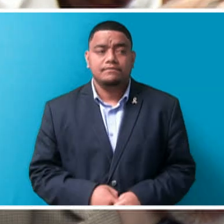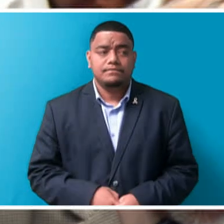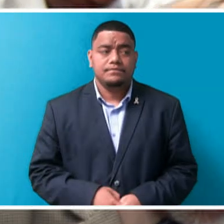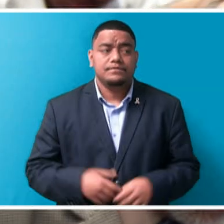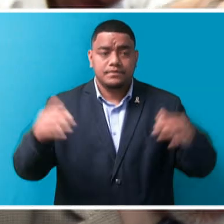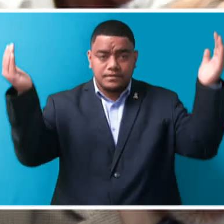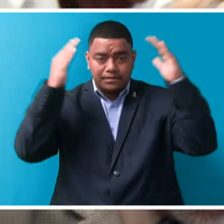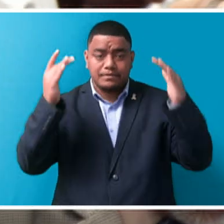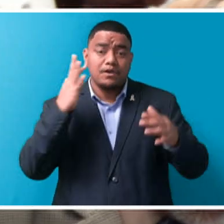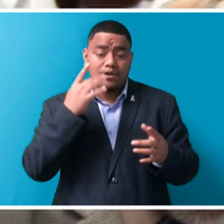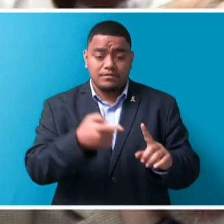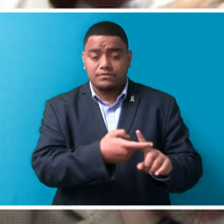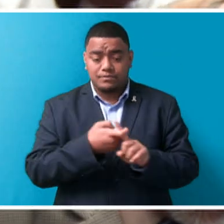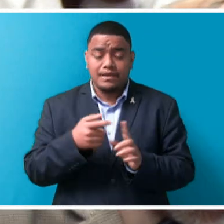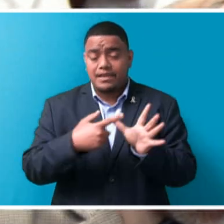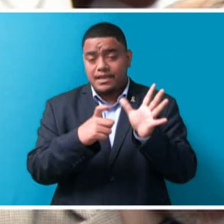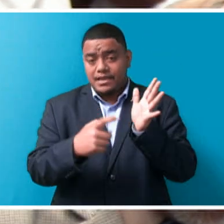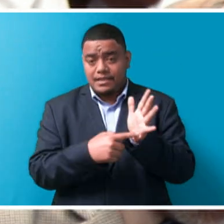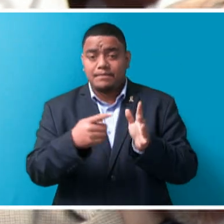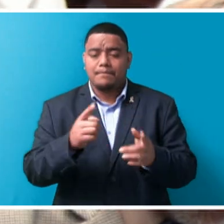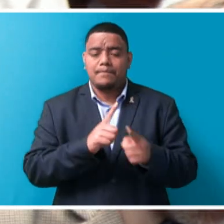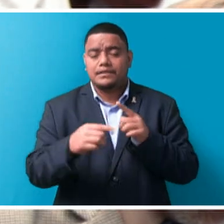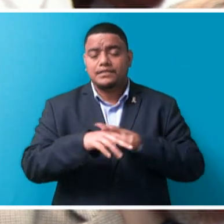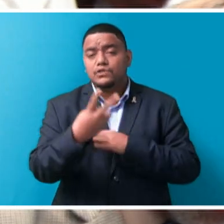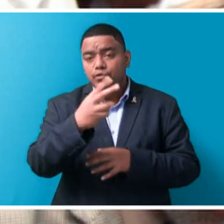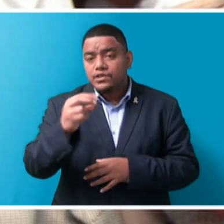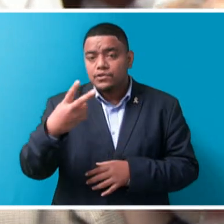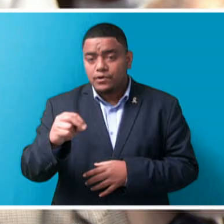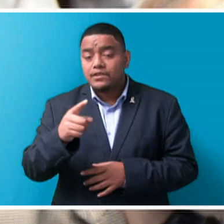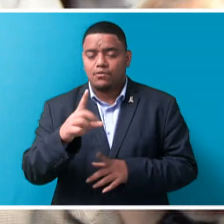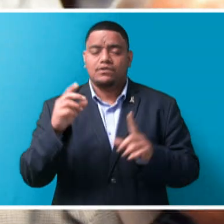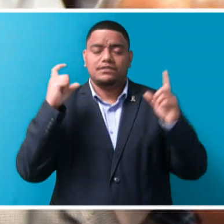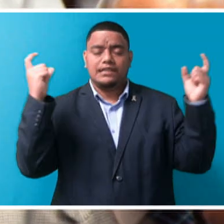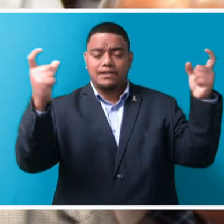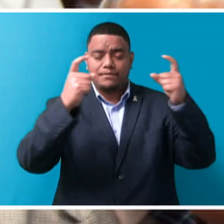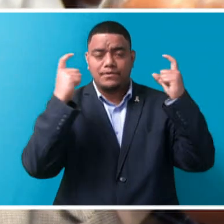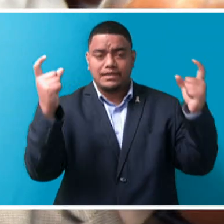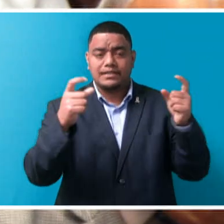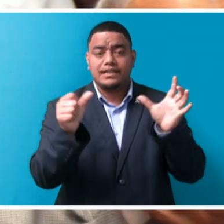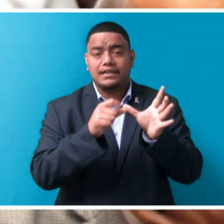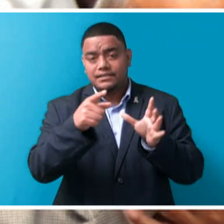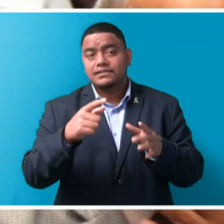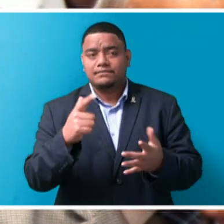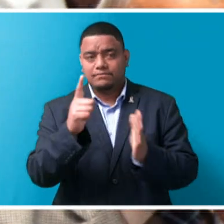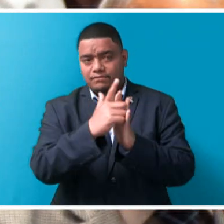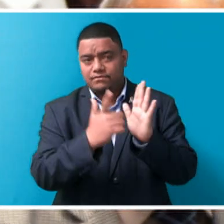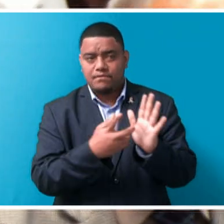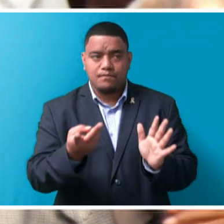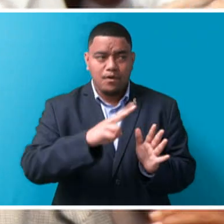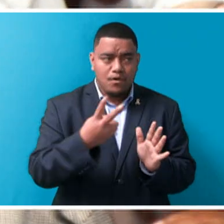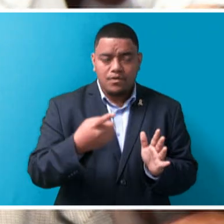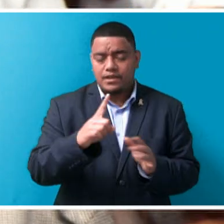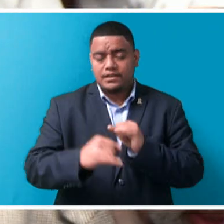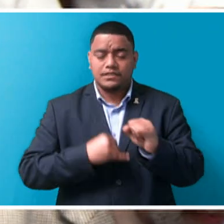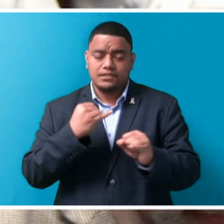Mr. Speaker, when the Adoption Act was first passed in 2020, it was celebrated as a principal legislation for both domestic and